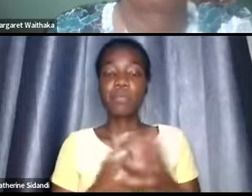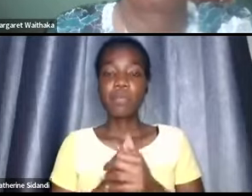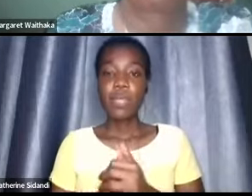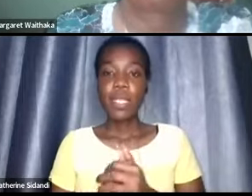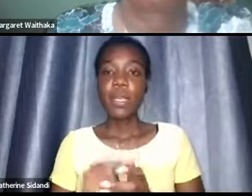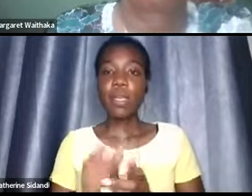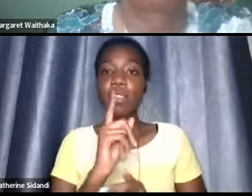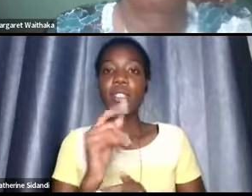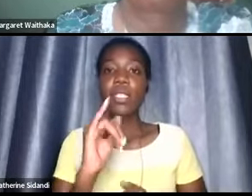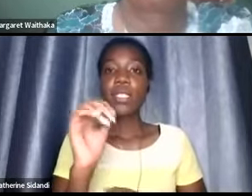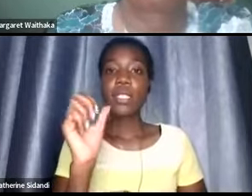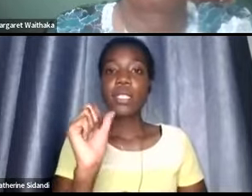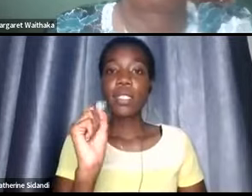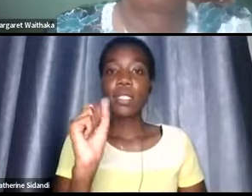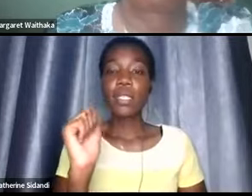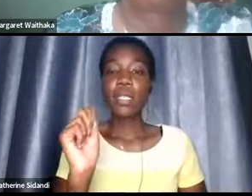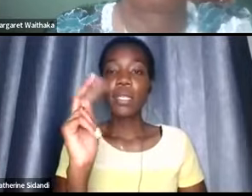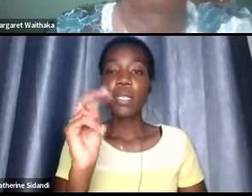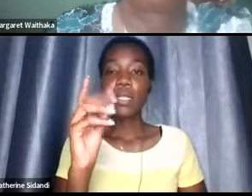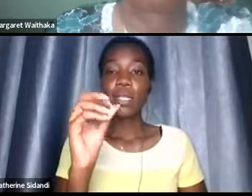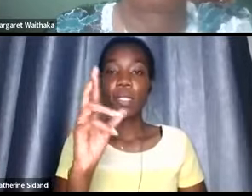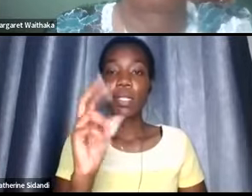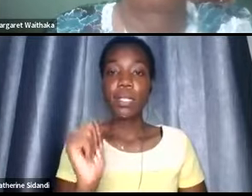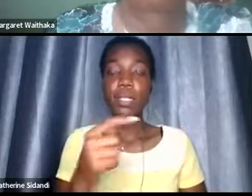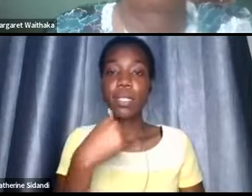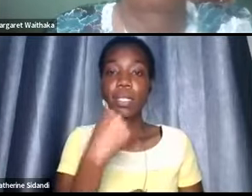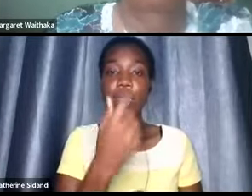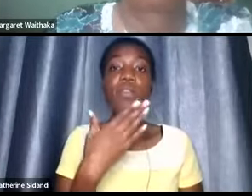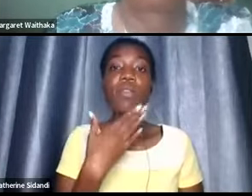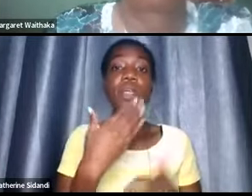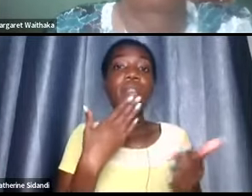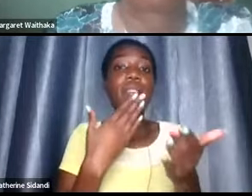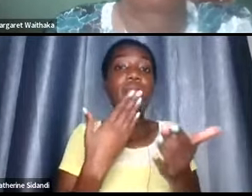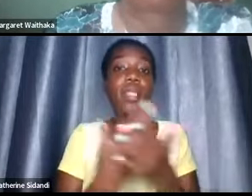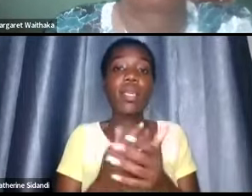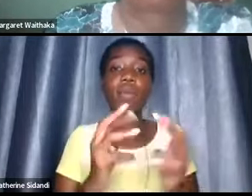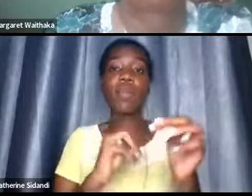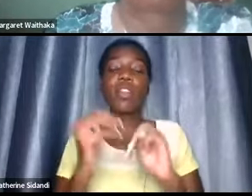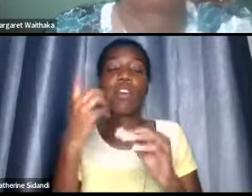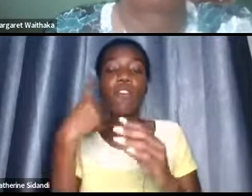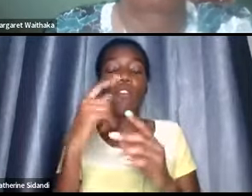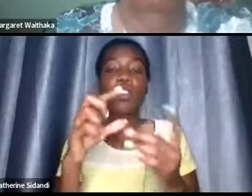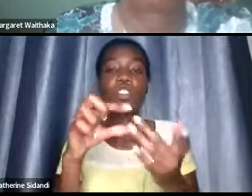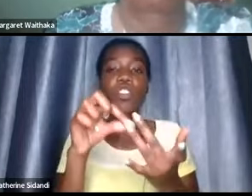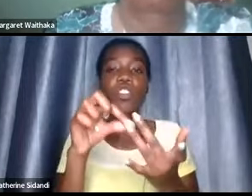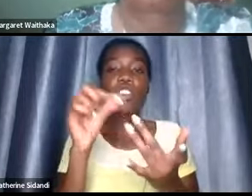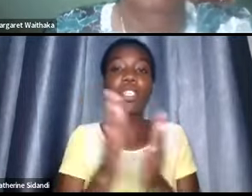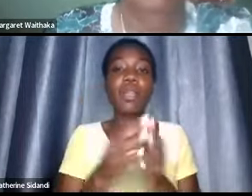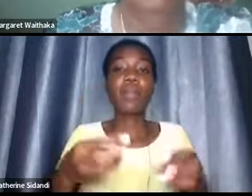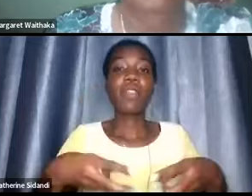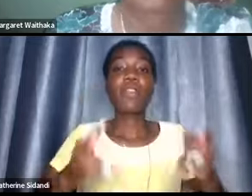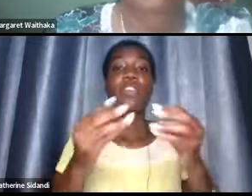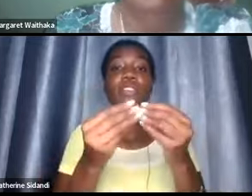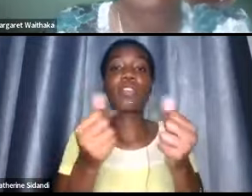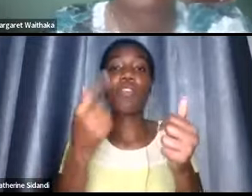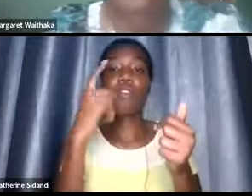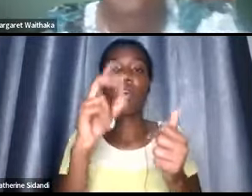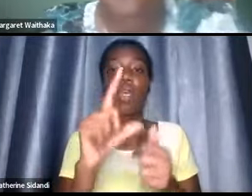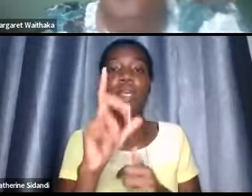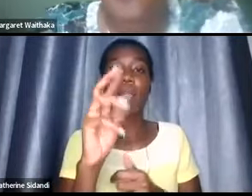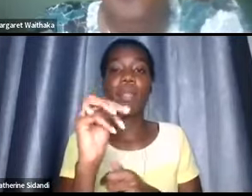Sandra is saying, I want to take this opportunity to thank the moderator of choice, that is Grace, and Pathway Solution for the